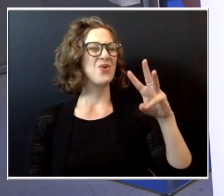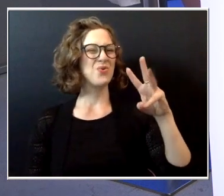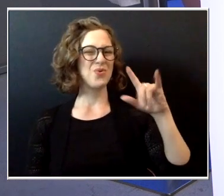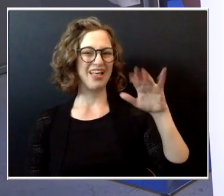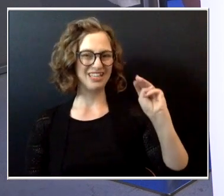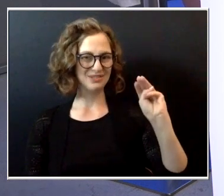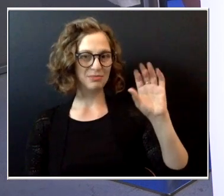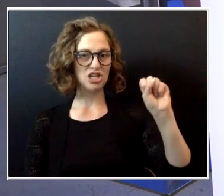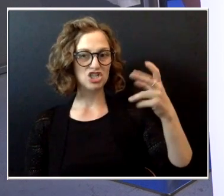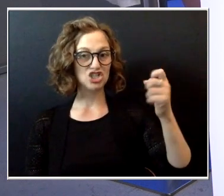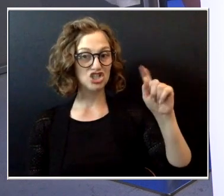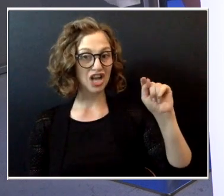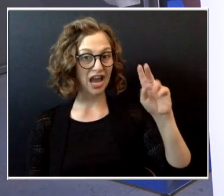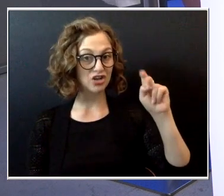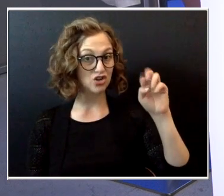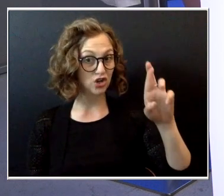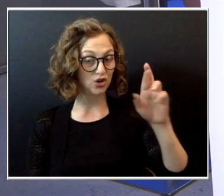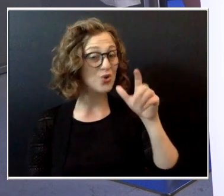on set.